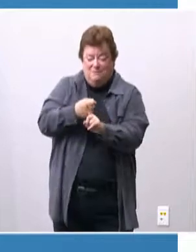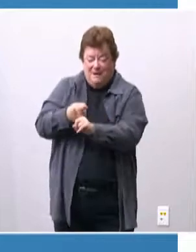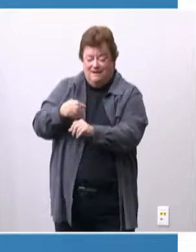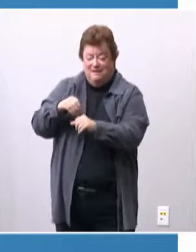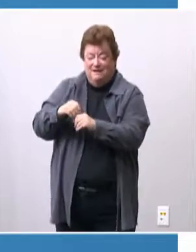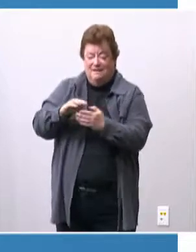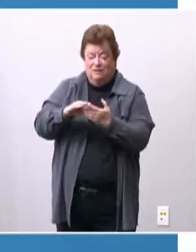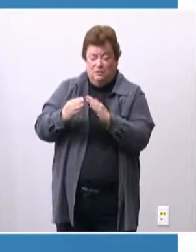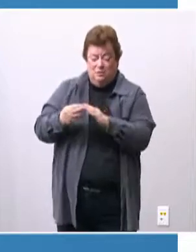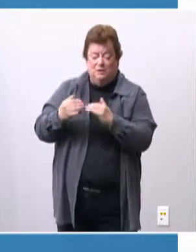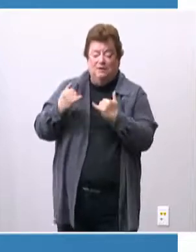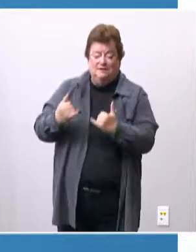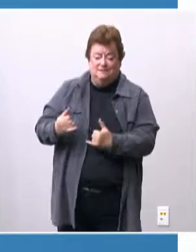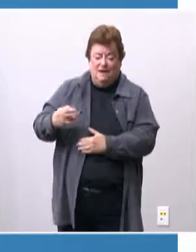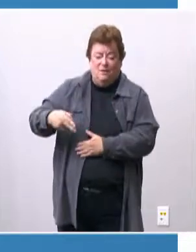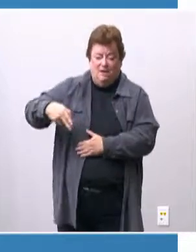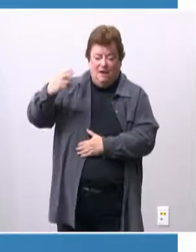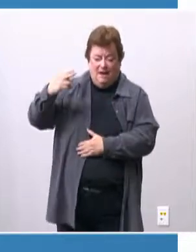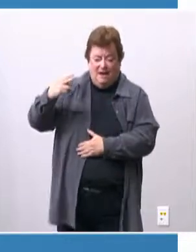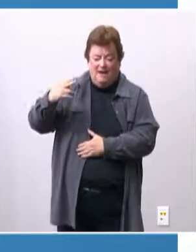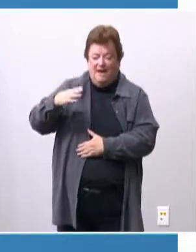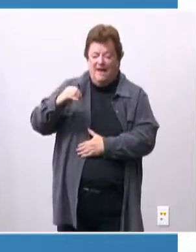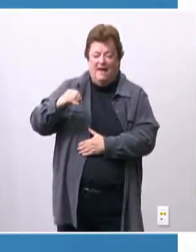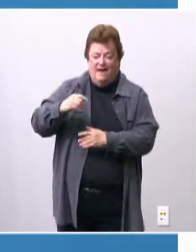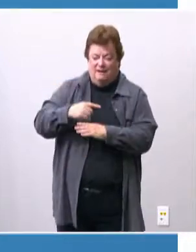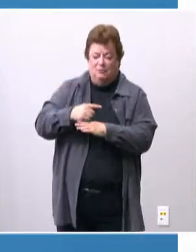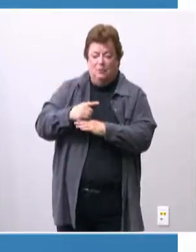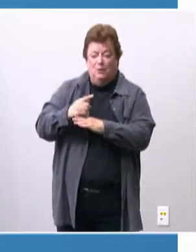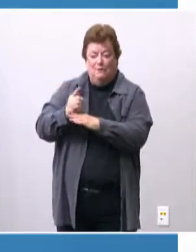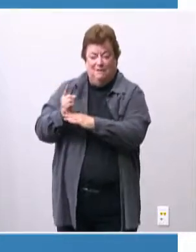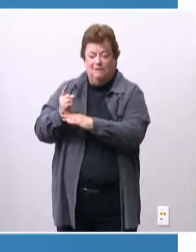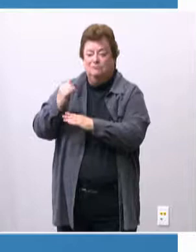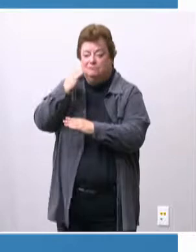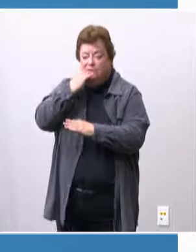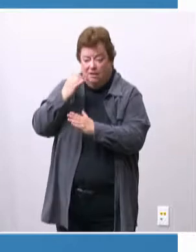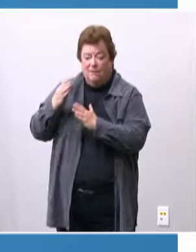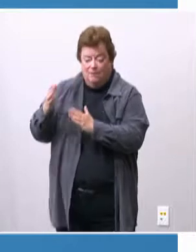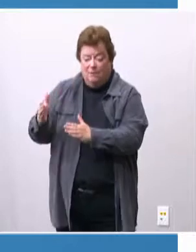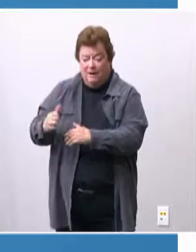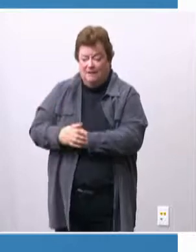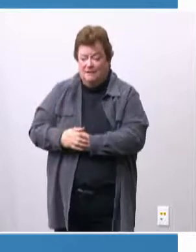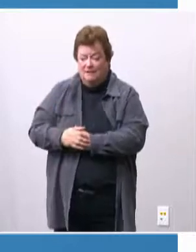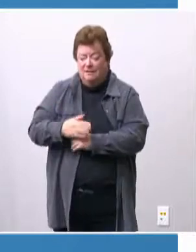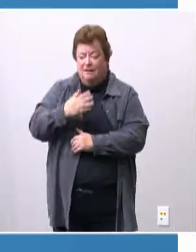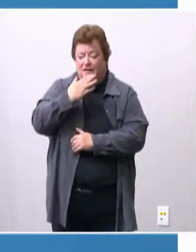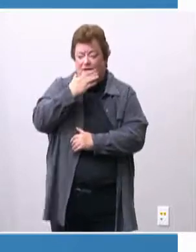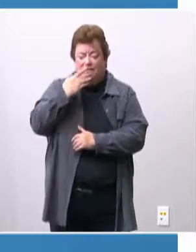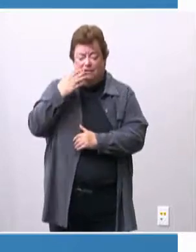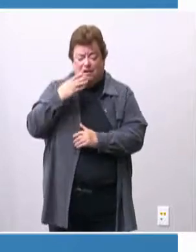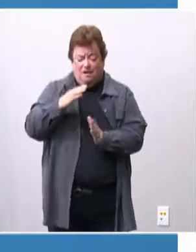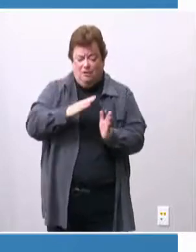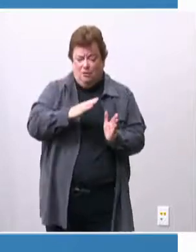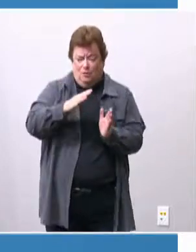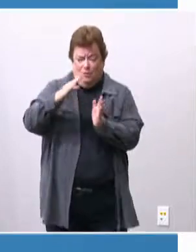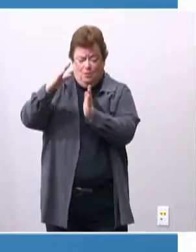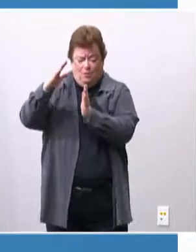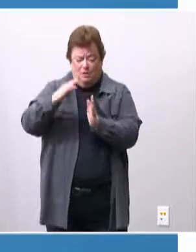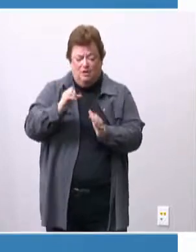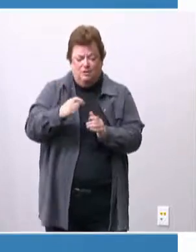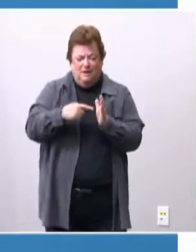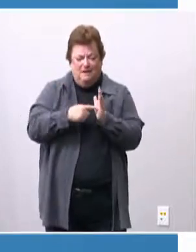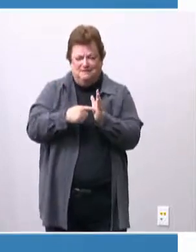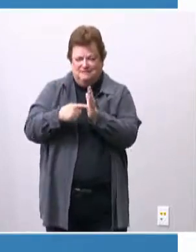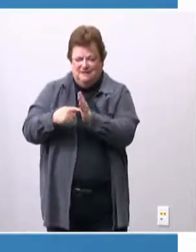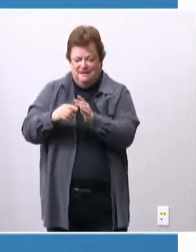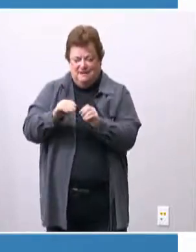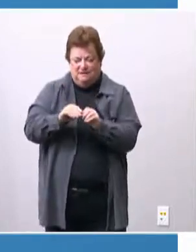community is already high and moving in the wrong direction. On the color-coded risk map, you can see the indicators